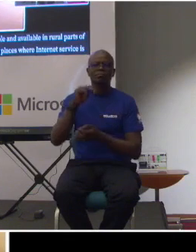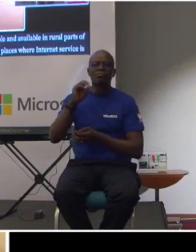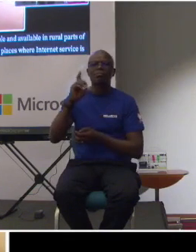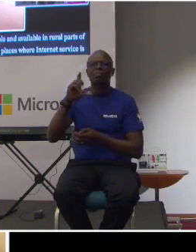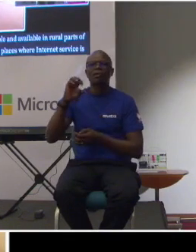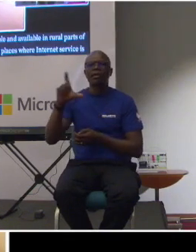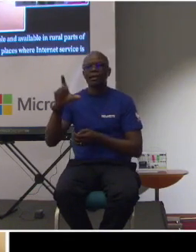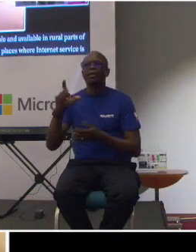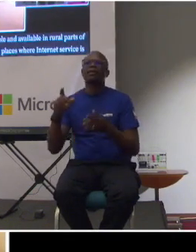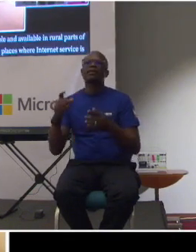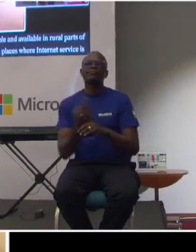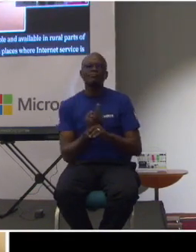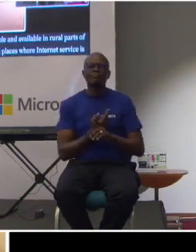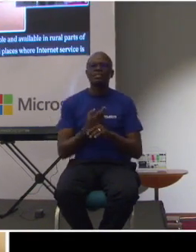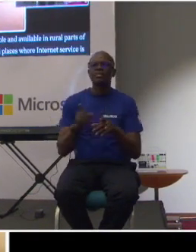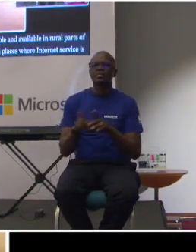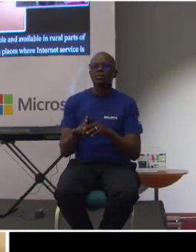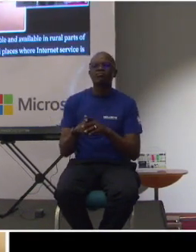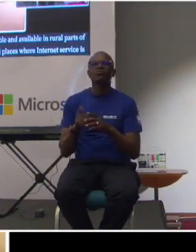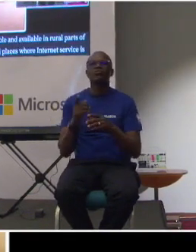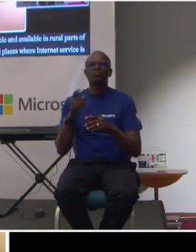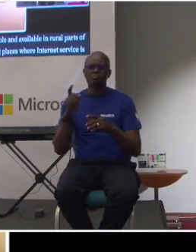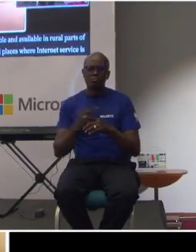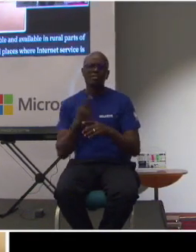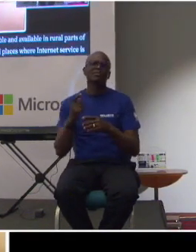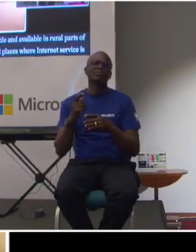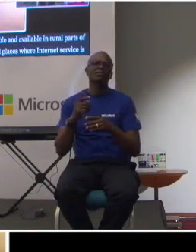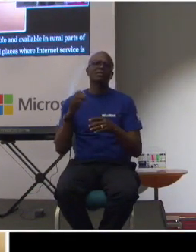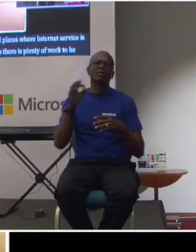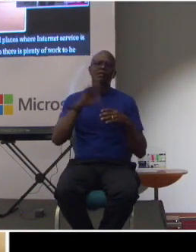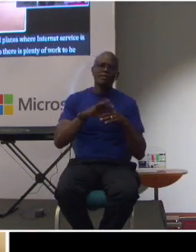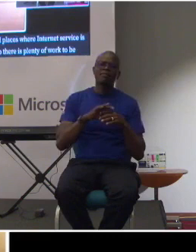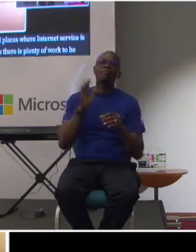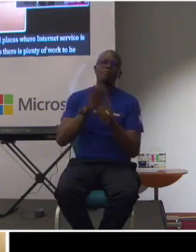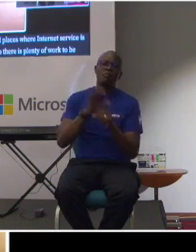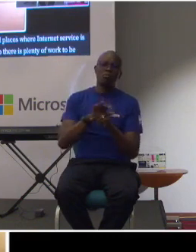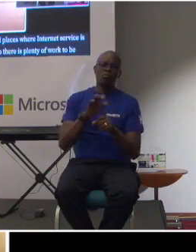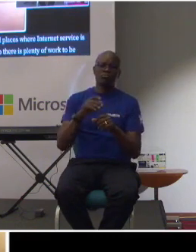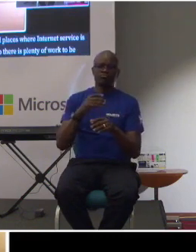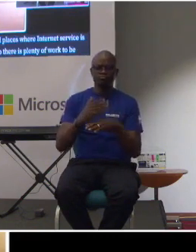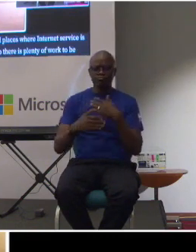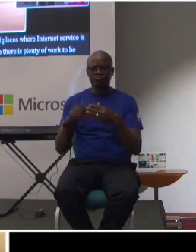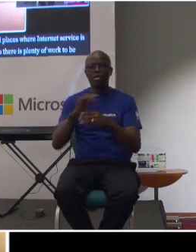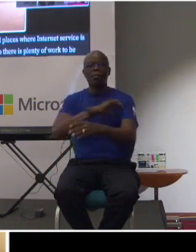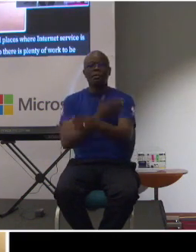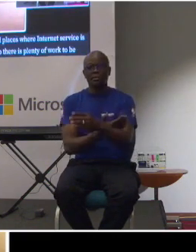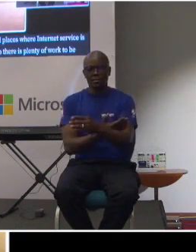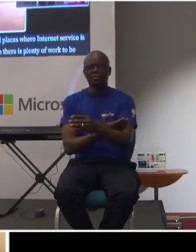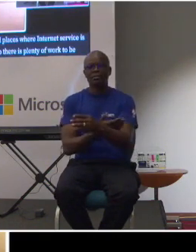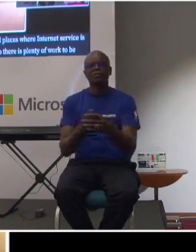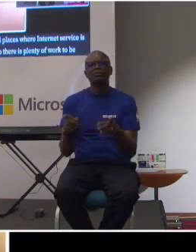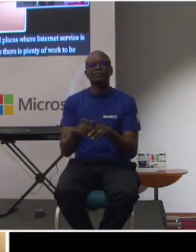private sector invest in more internet capacity. That requires governments to think their way through